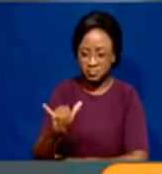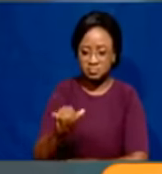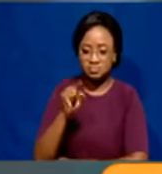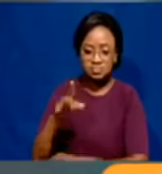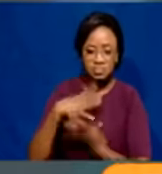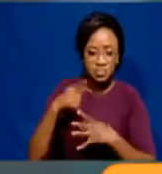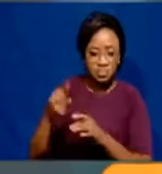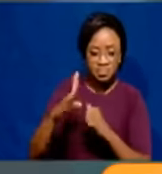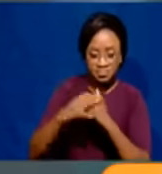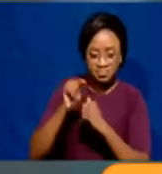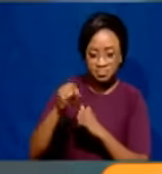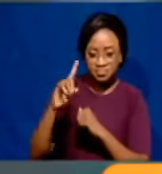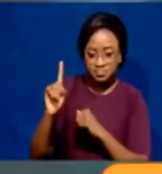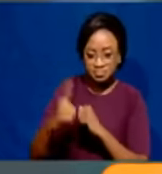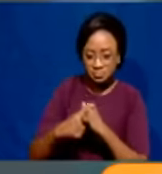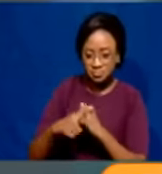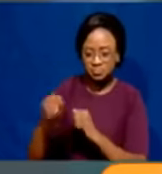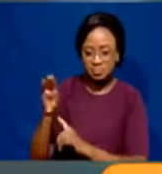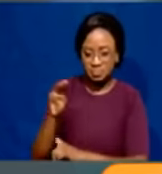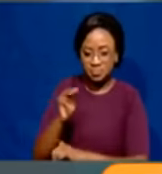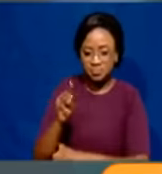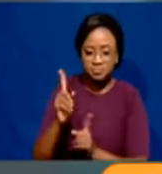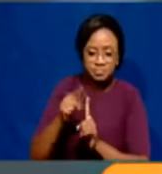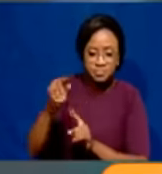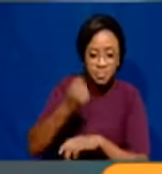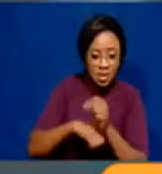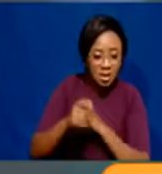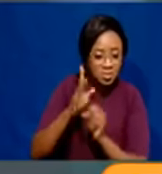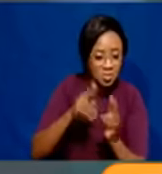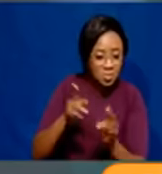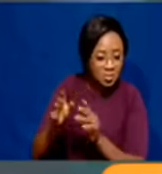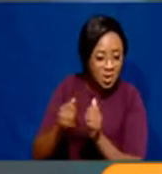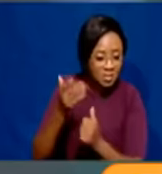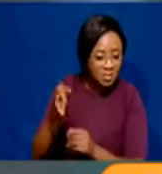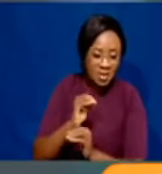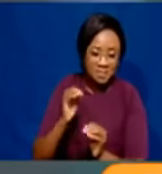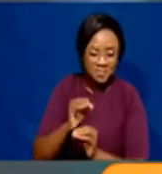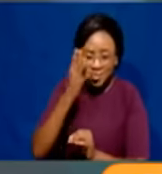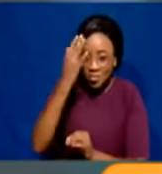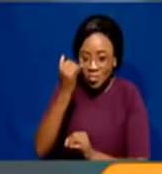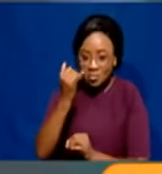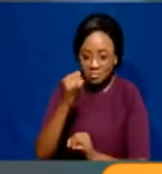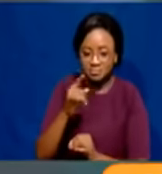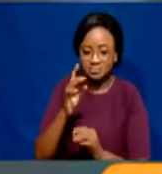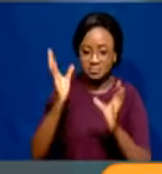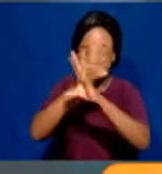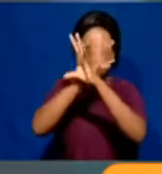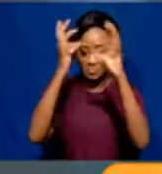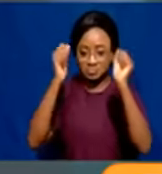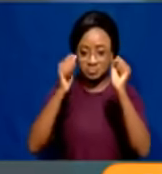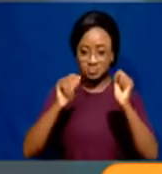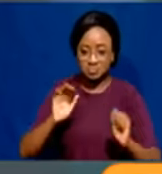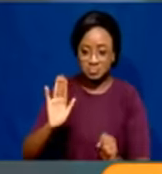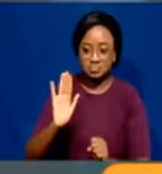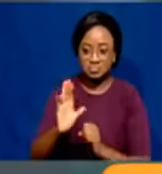million. So here is what happened. The president of that country, Ms. Katalin